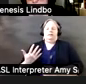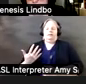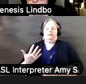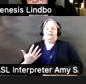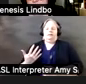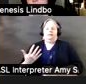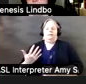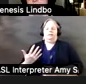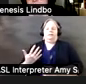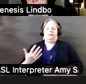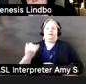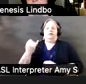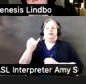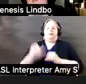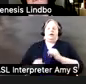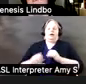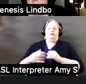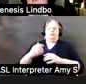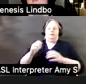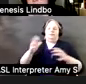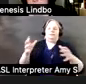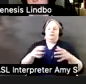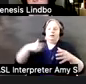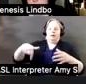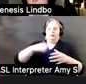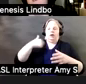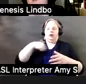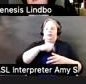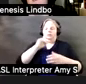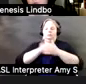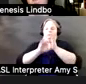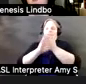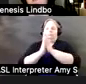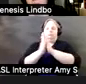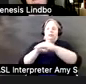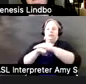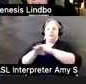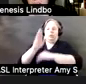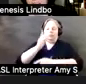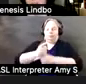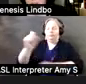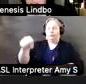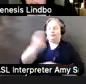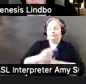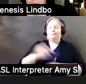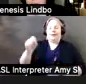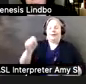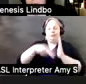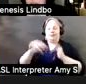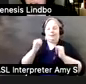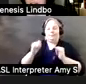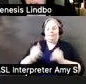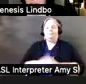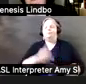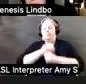Last Among Us Part 1 will be as accessible and PS4. Correct. Yeah, I did read that as well, and